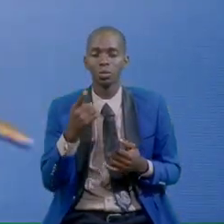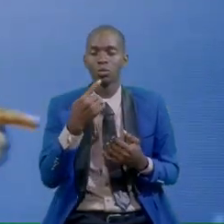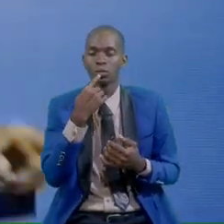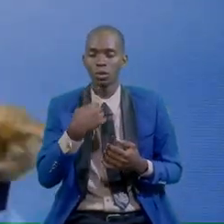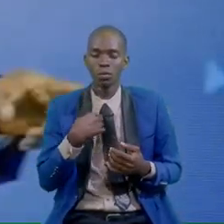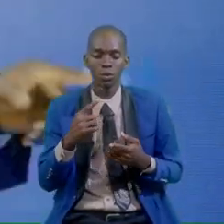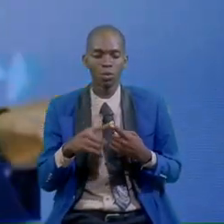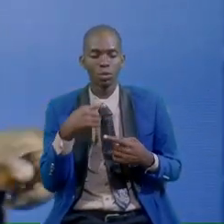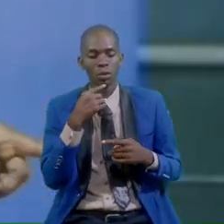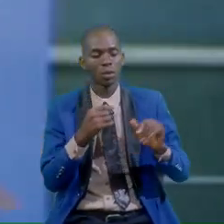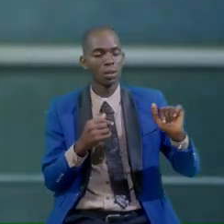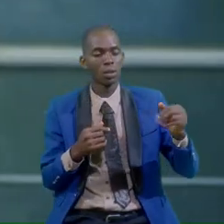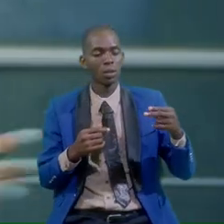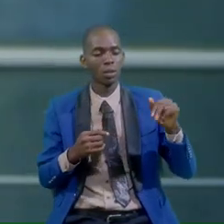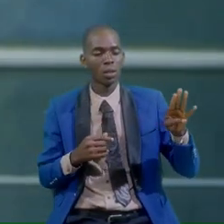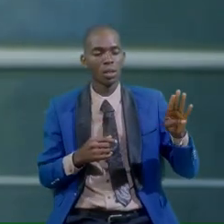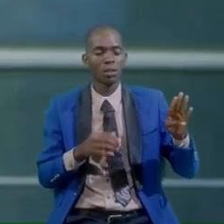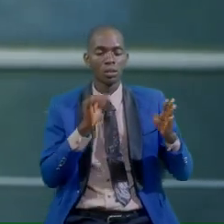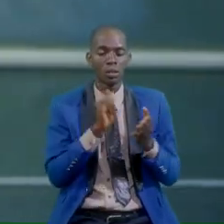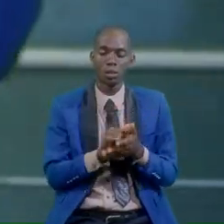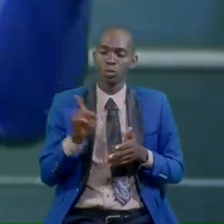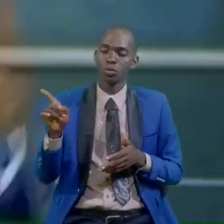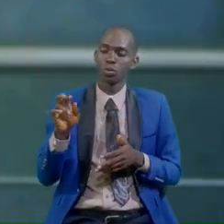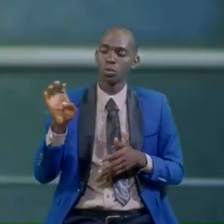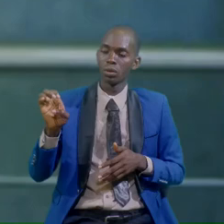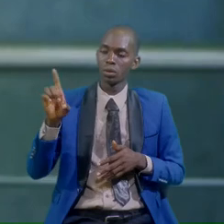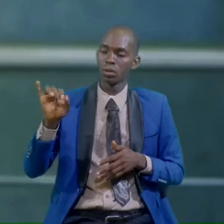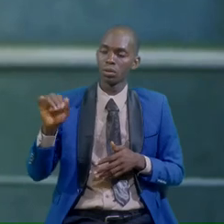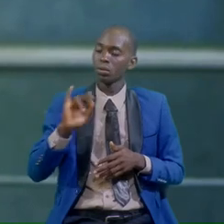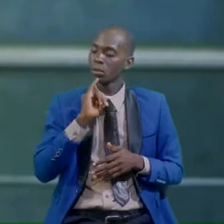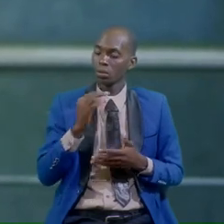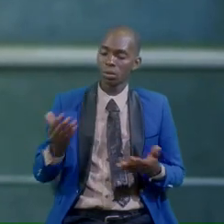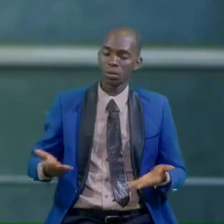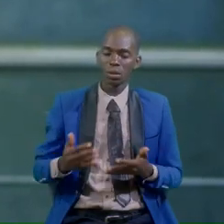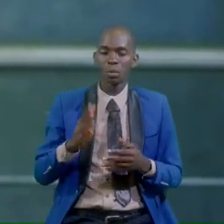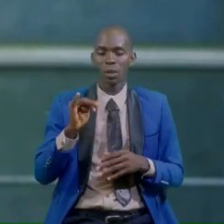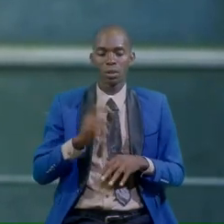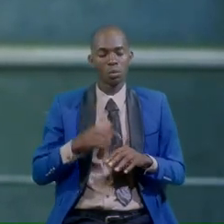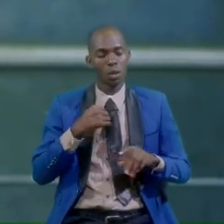here. And when I've gone there, the Spirit of God will catch you away.